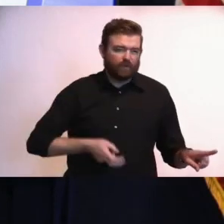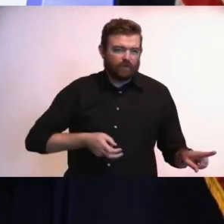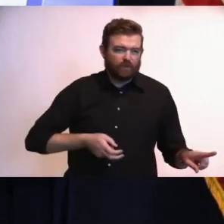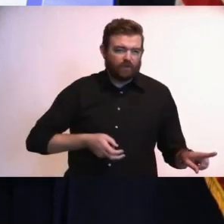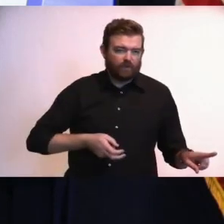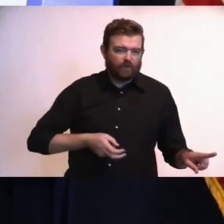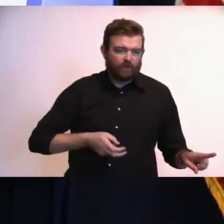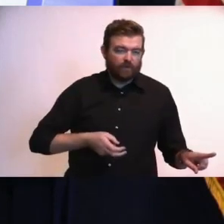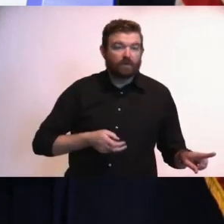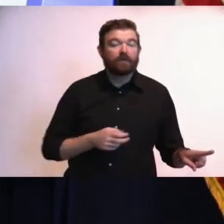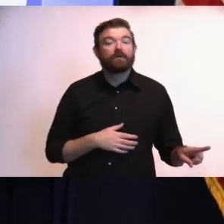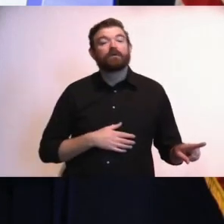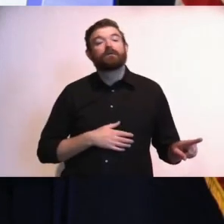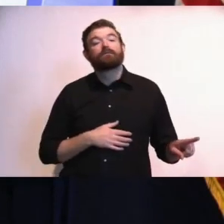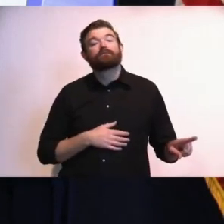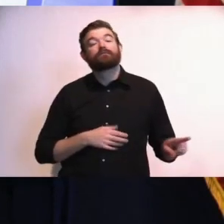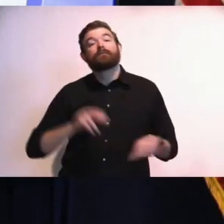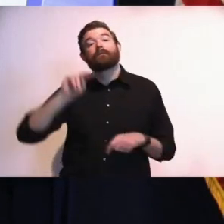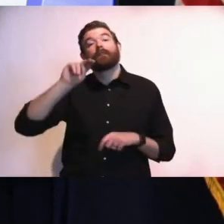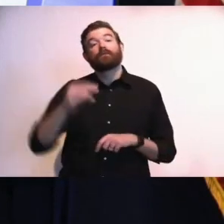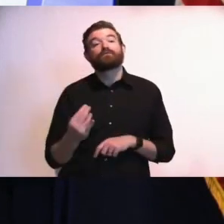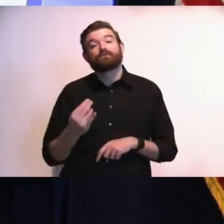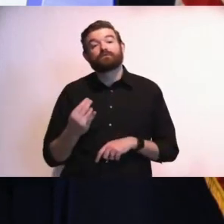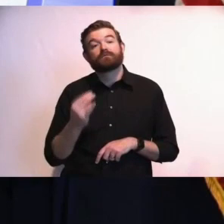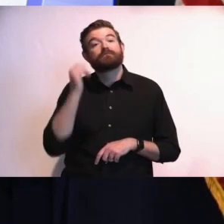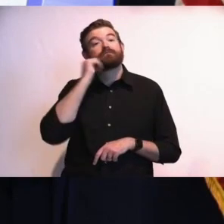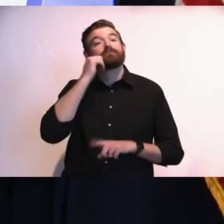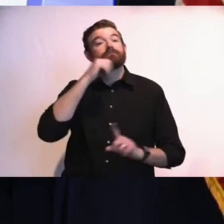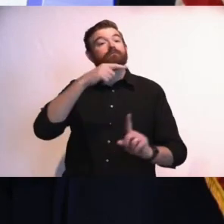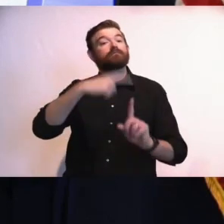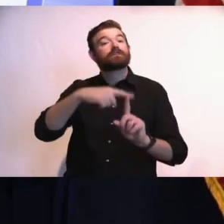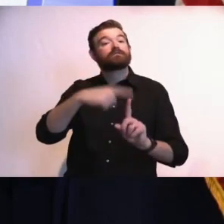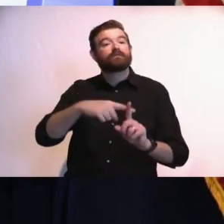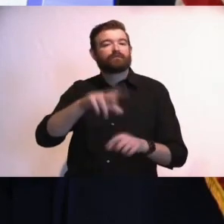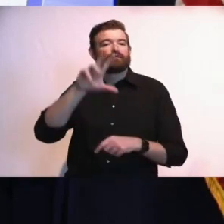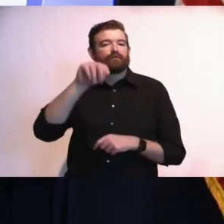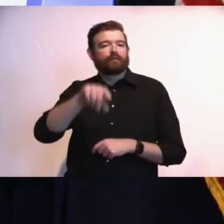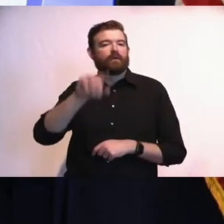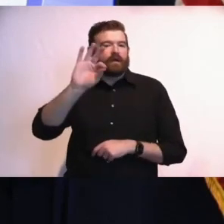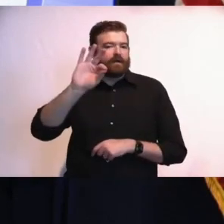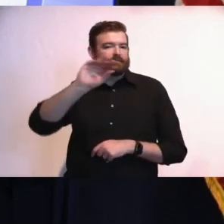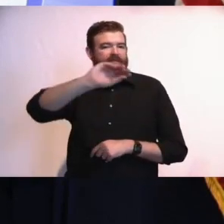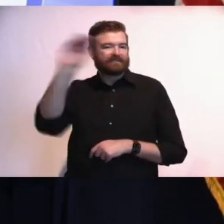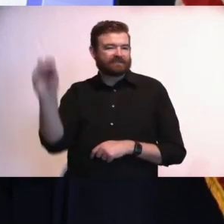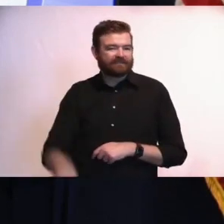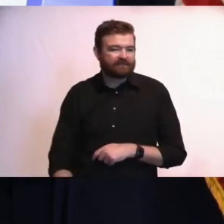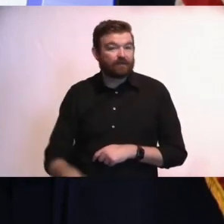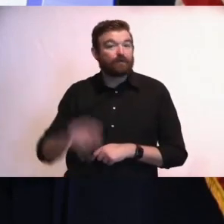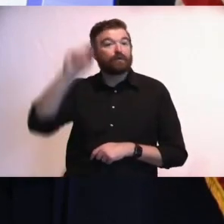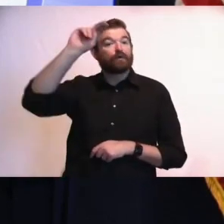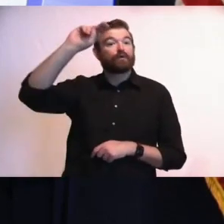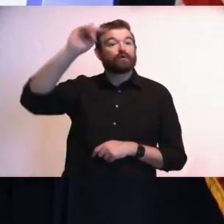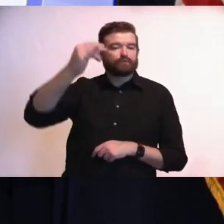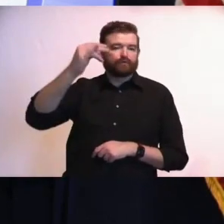In New Jersey, the daily percent positivity is 30.19%. The northern part of the state reports